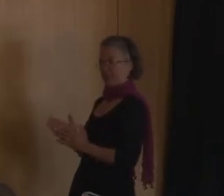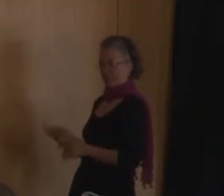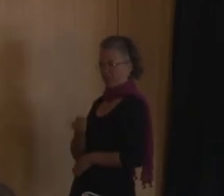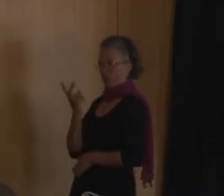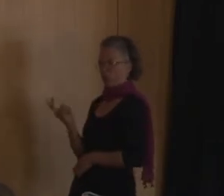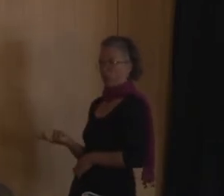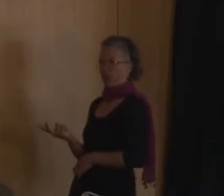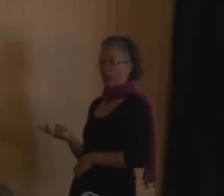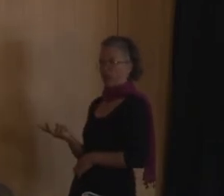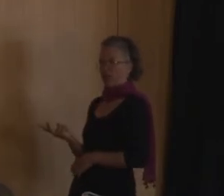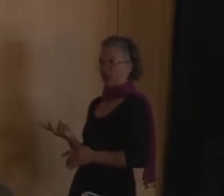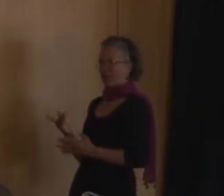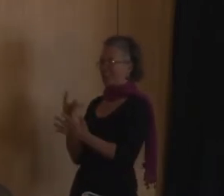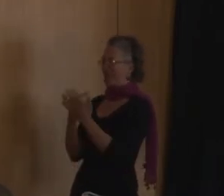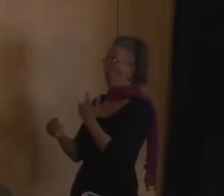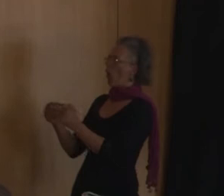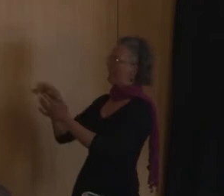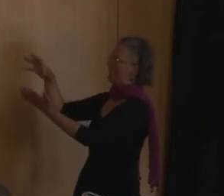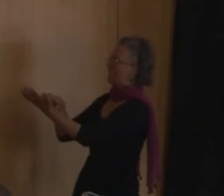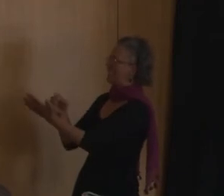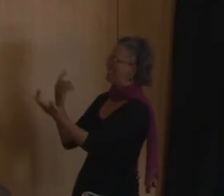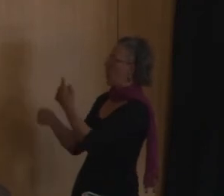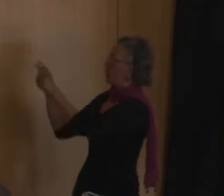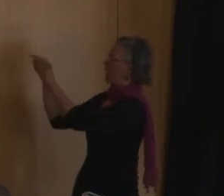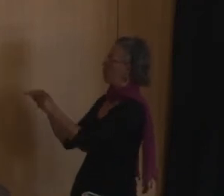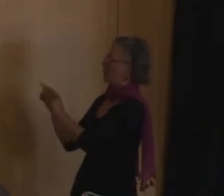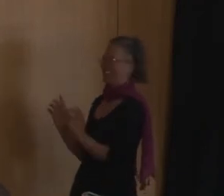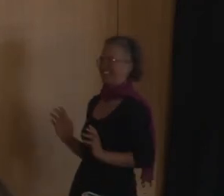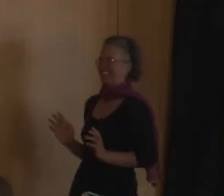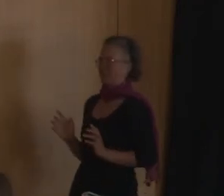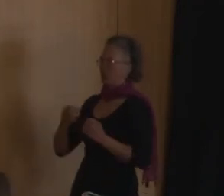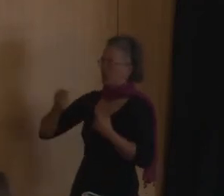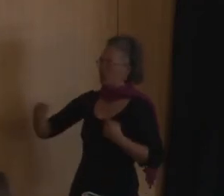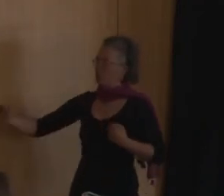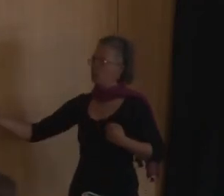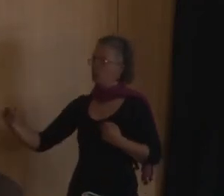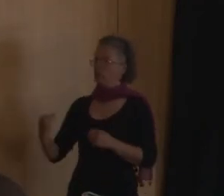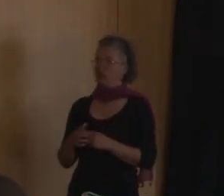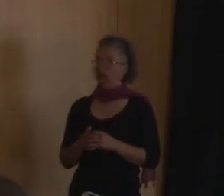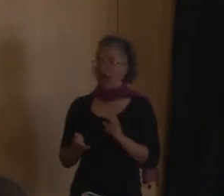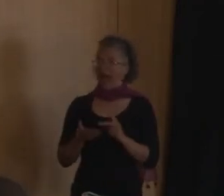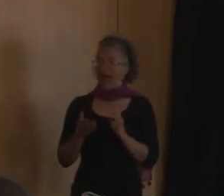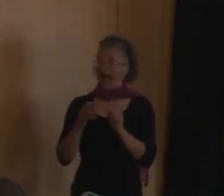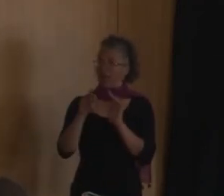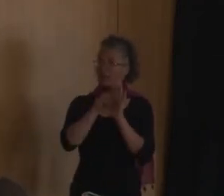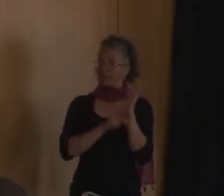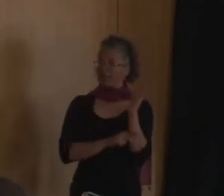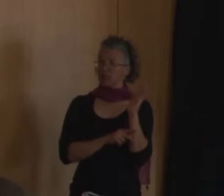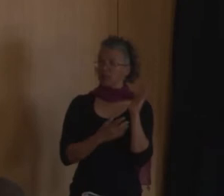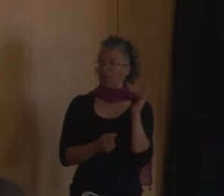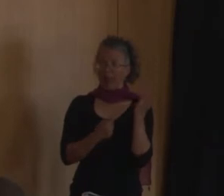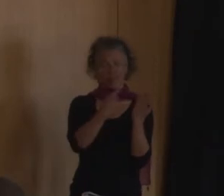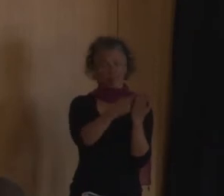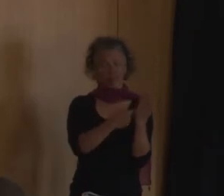we needed to go beyond text and graphics. And we do have other more fundamental principles too.